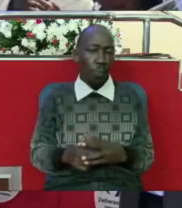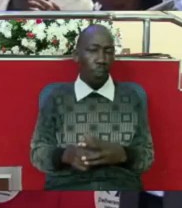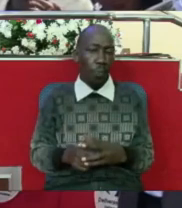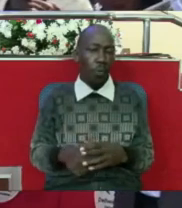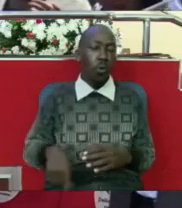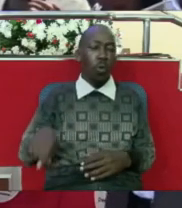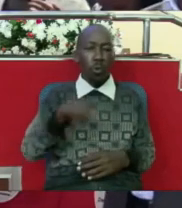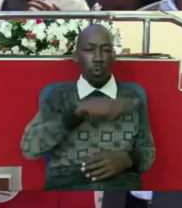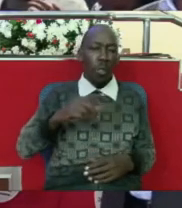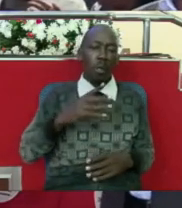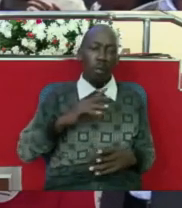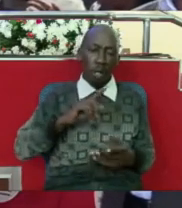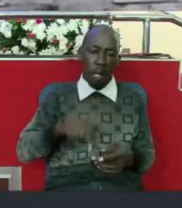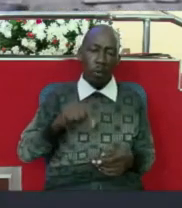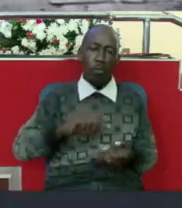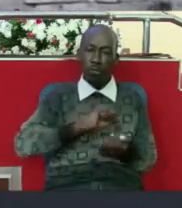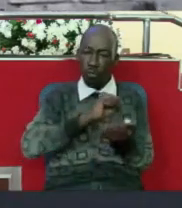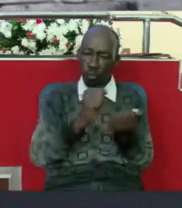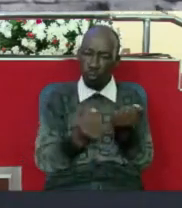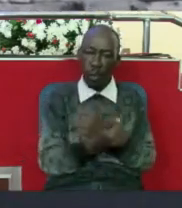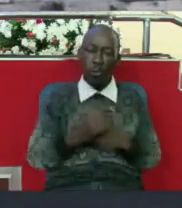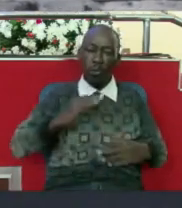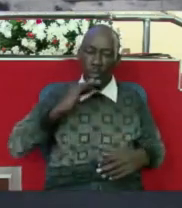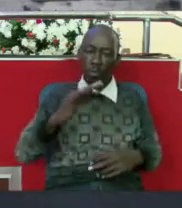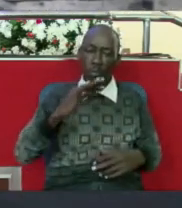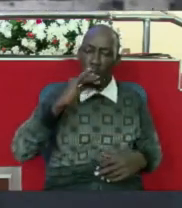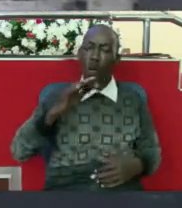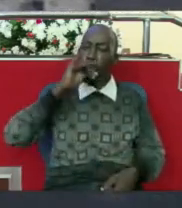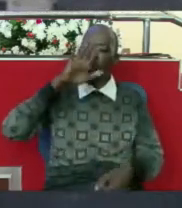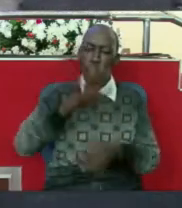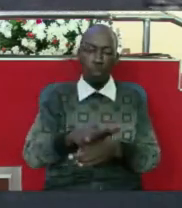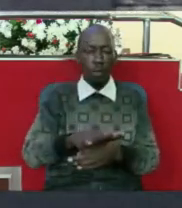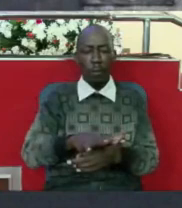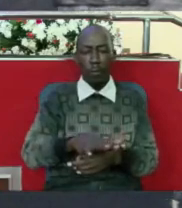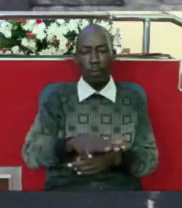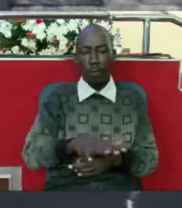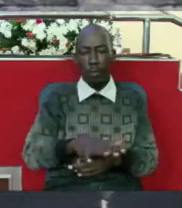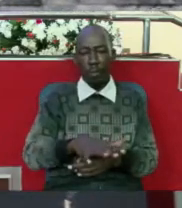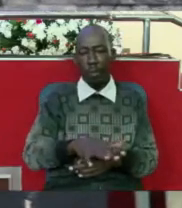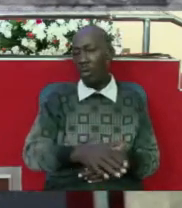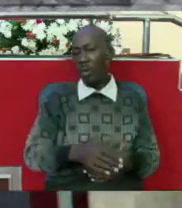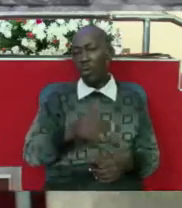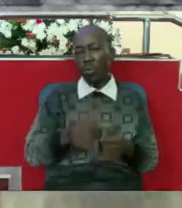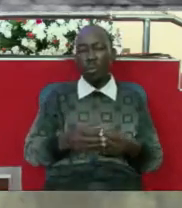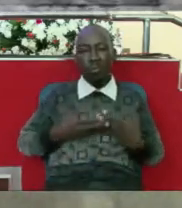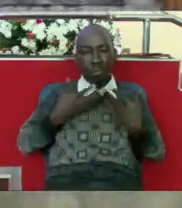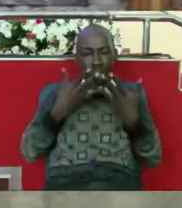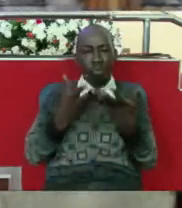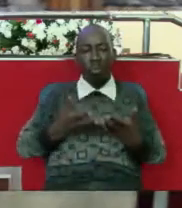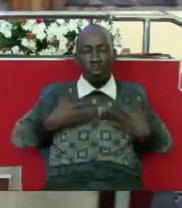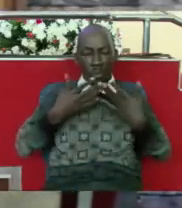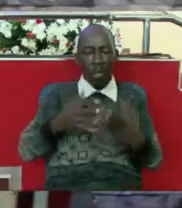We are going to begin to confess the promise. We're going to confess over our